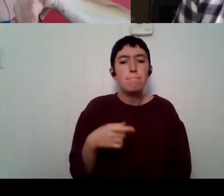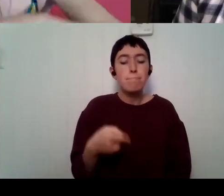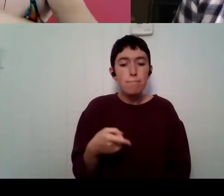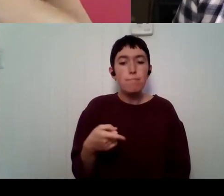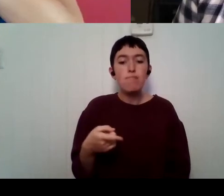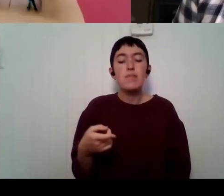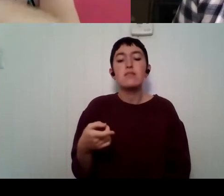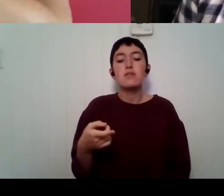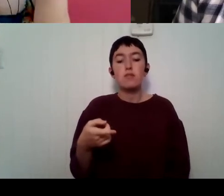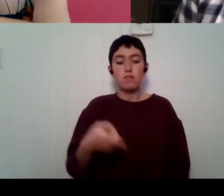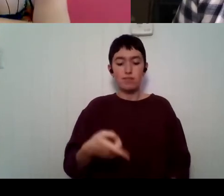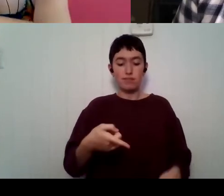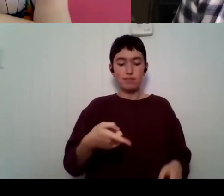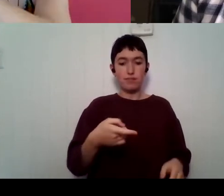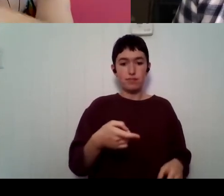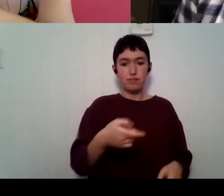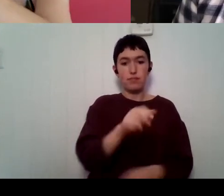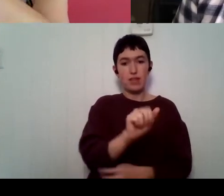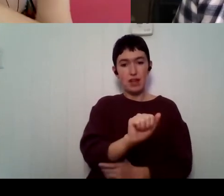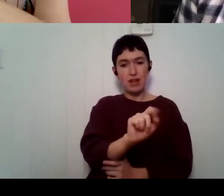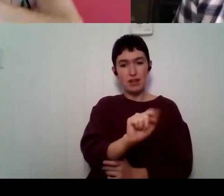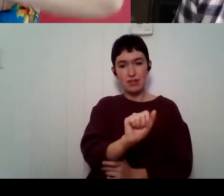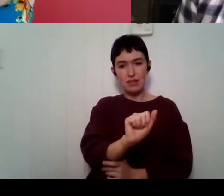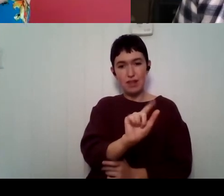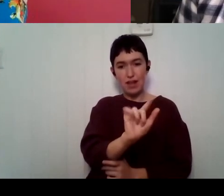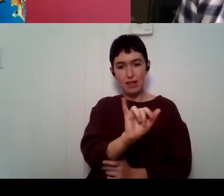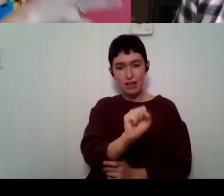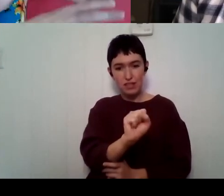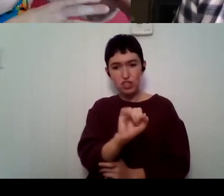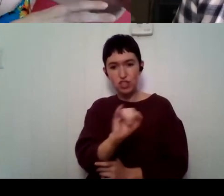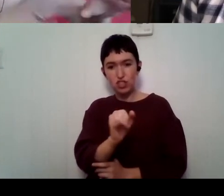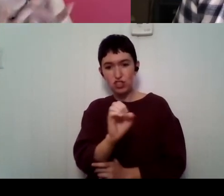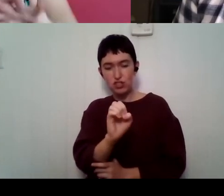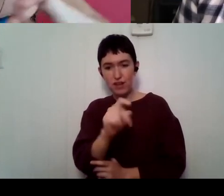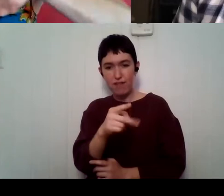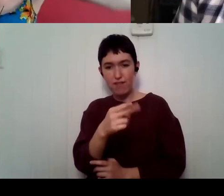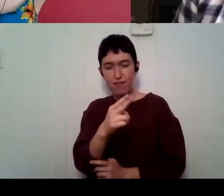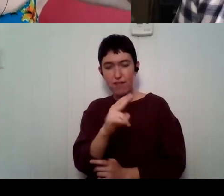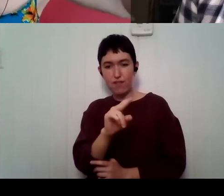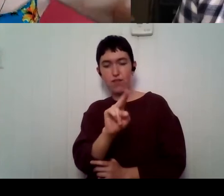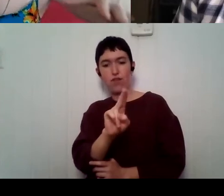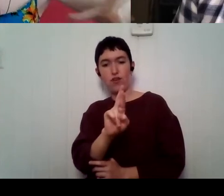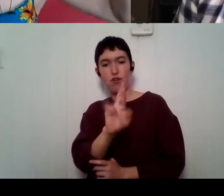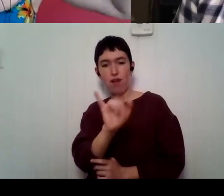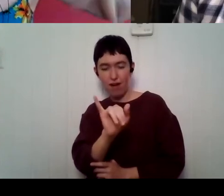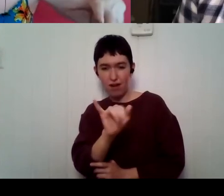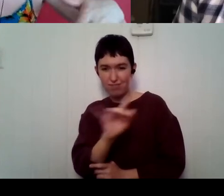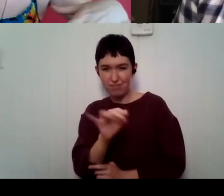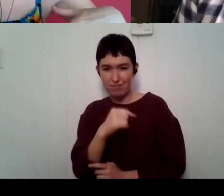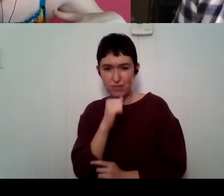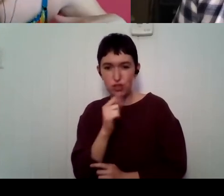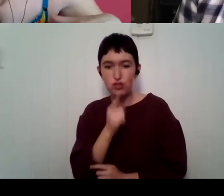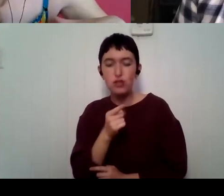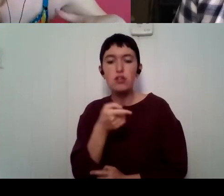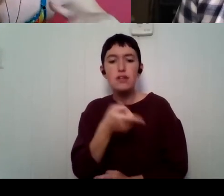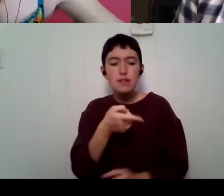land between Ateles jeffrei, the species, and then the area that I work. And so they've kind of put them in two different subspecies,